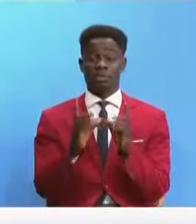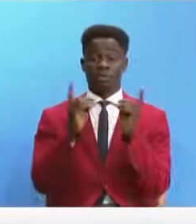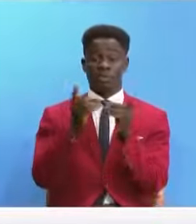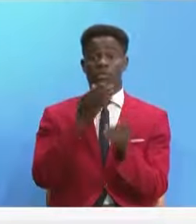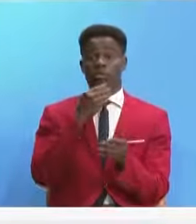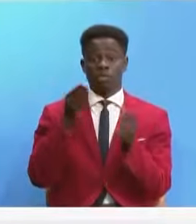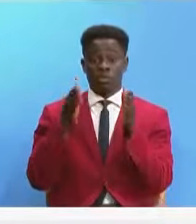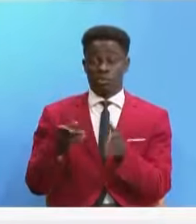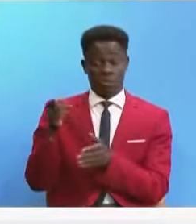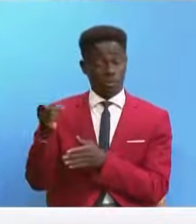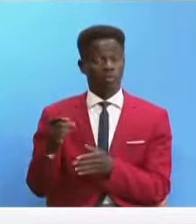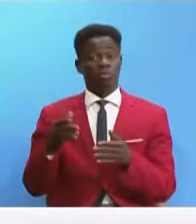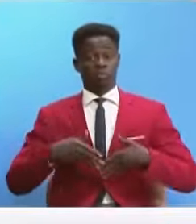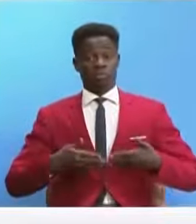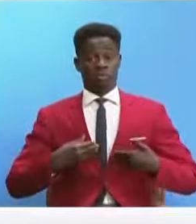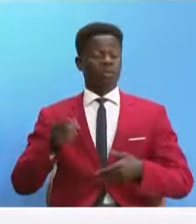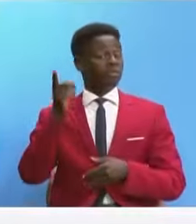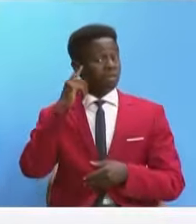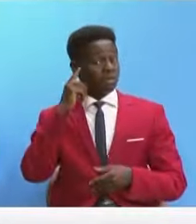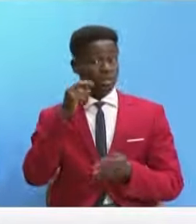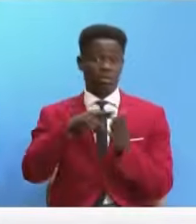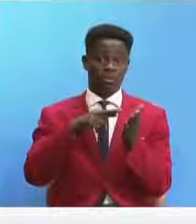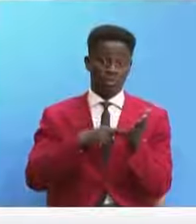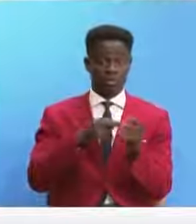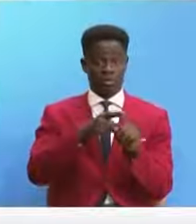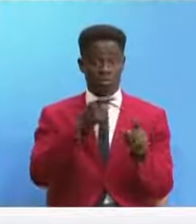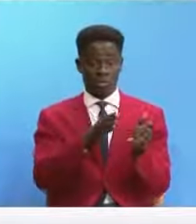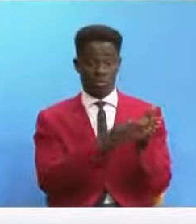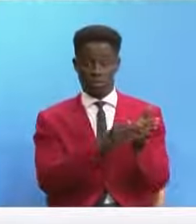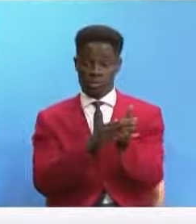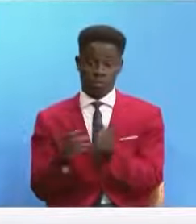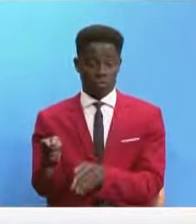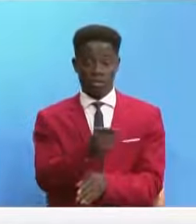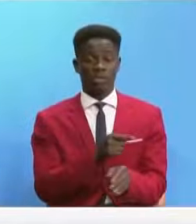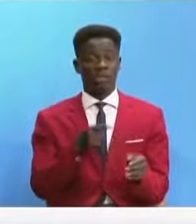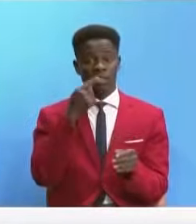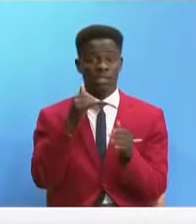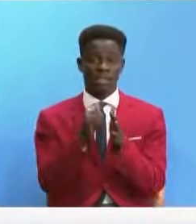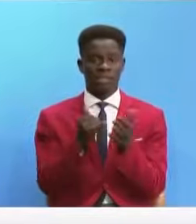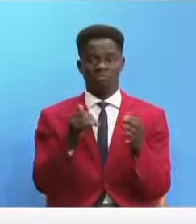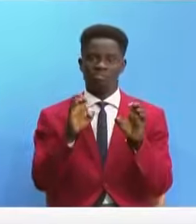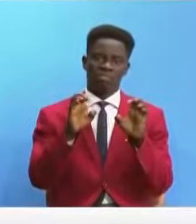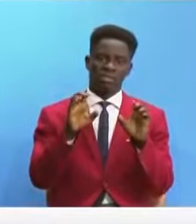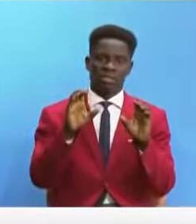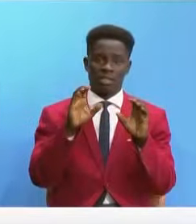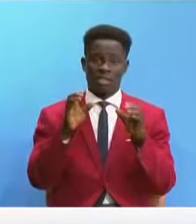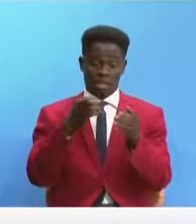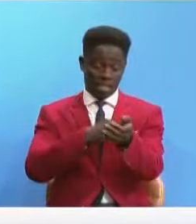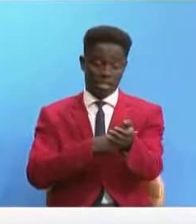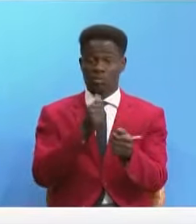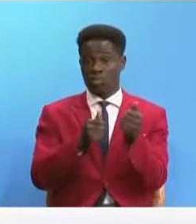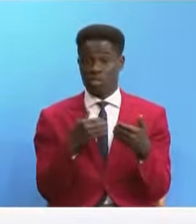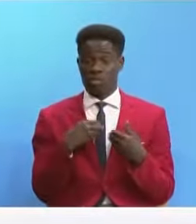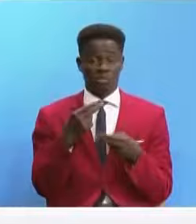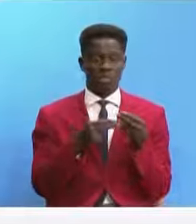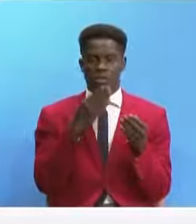heads of schools visited that the examinations being undertaken are free of malpractice, as explained by Olympia Park Secondary